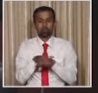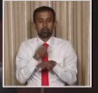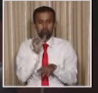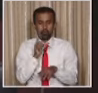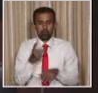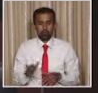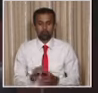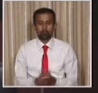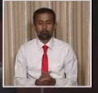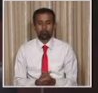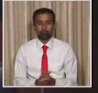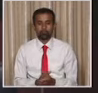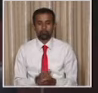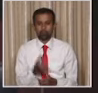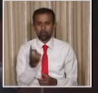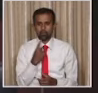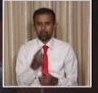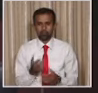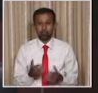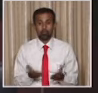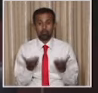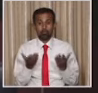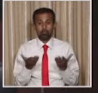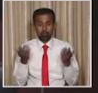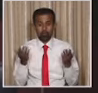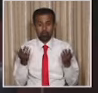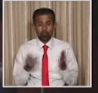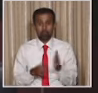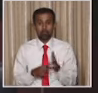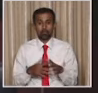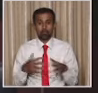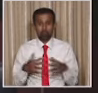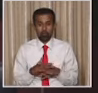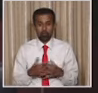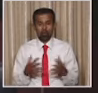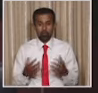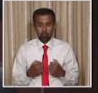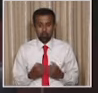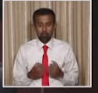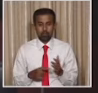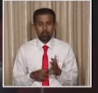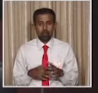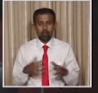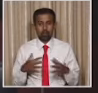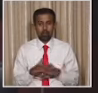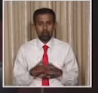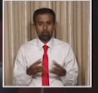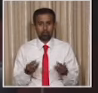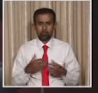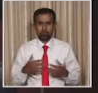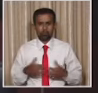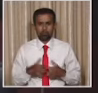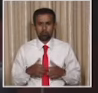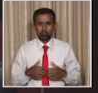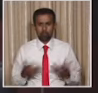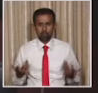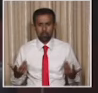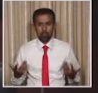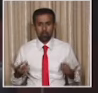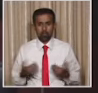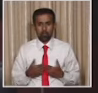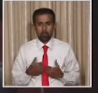had to be bringing, and we are not objecting to bringing laws. But the problem facing the country is to do more with the compliance of the